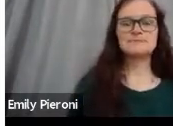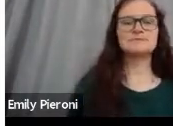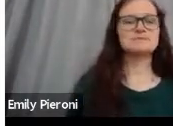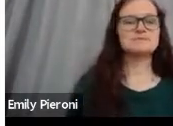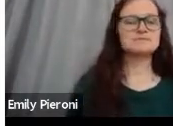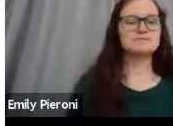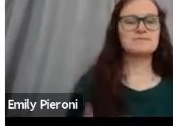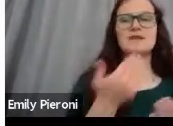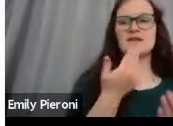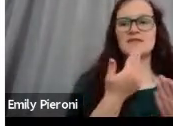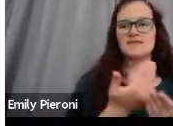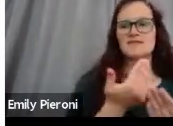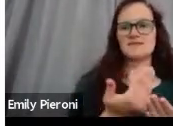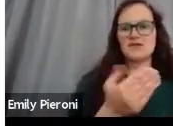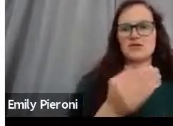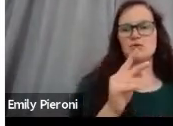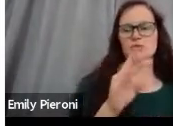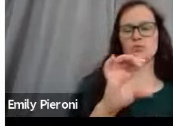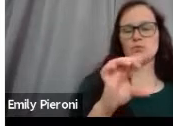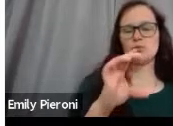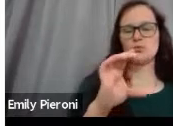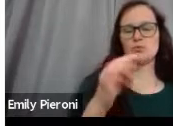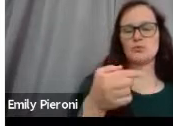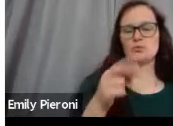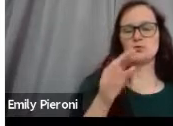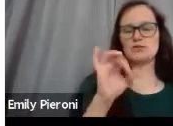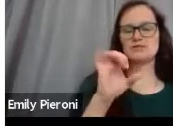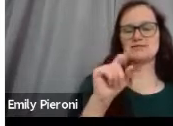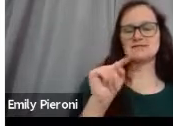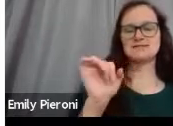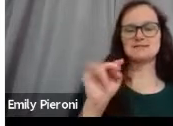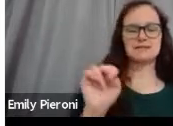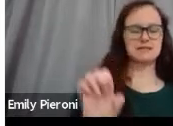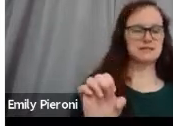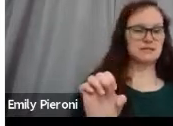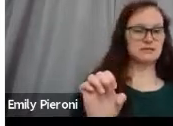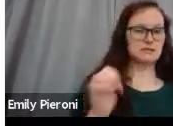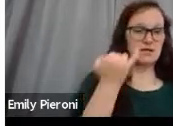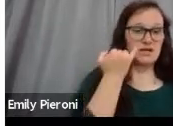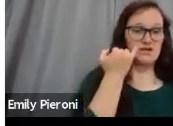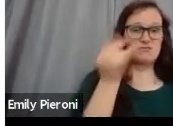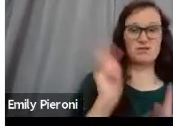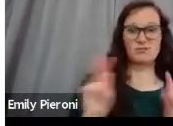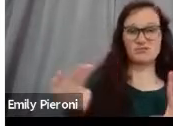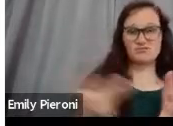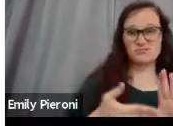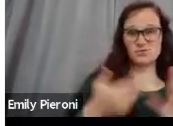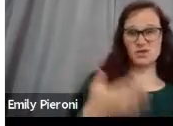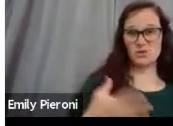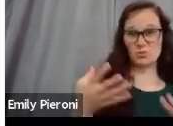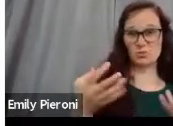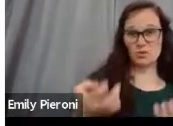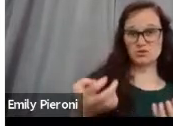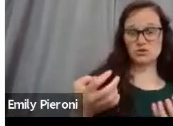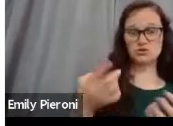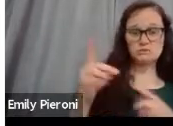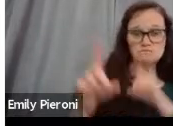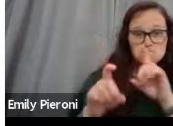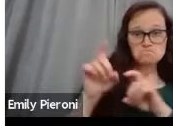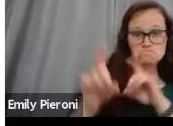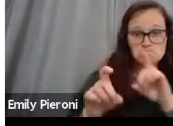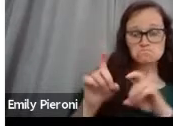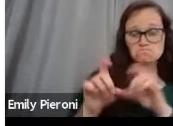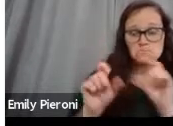Thank you so much, Christine. To any of our attendees, if you'd like to ask a question of Christine,